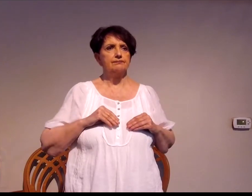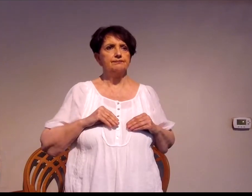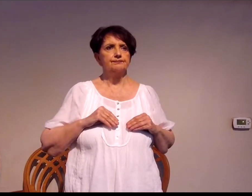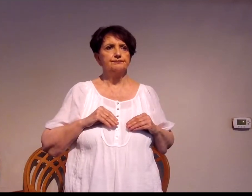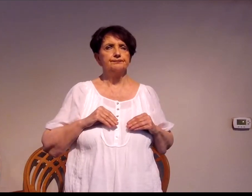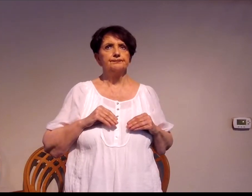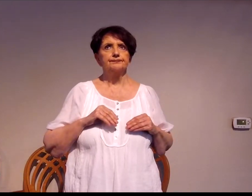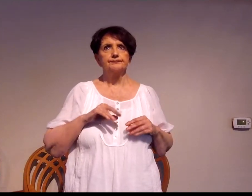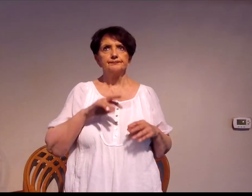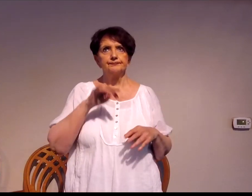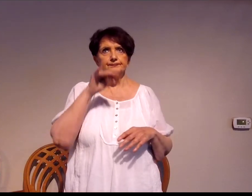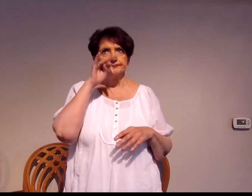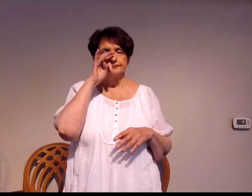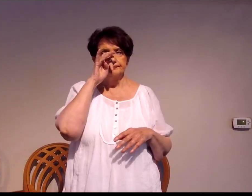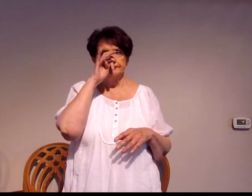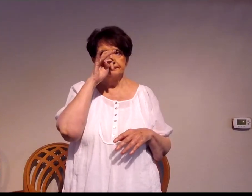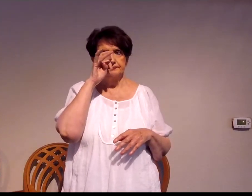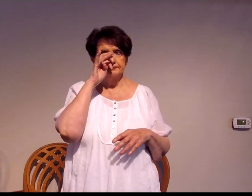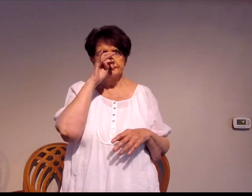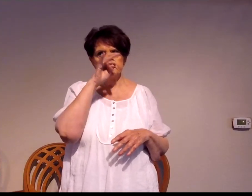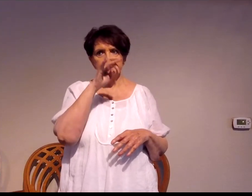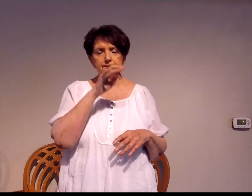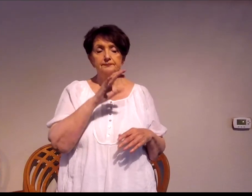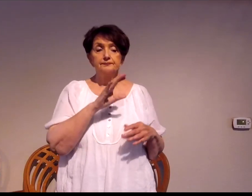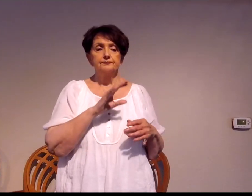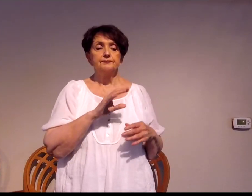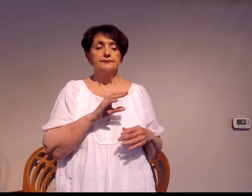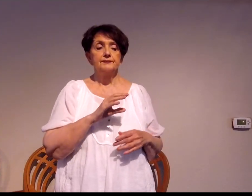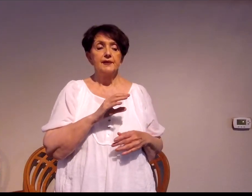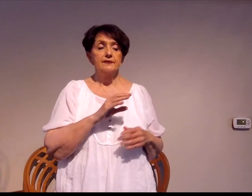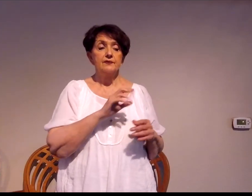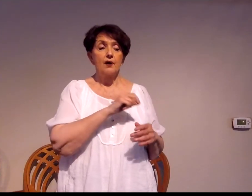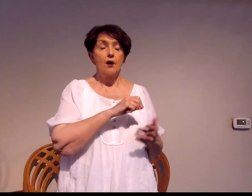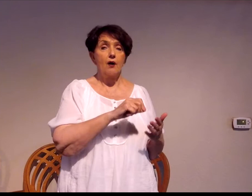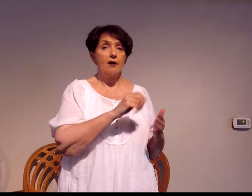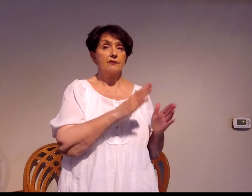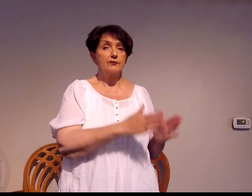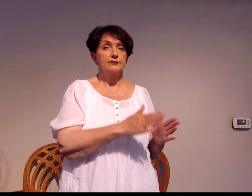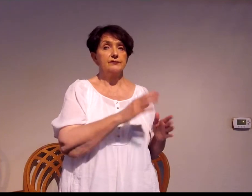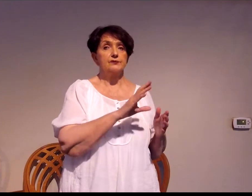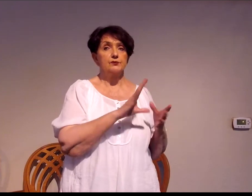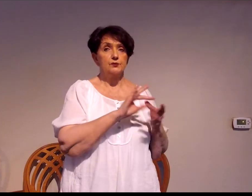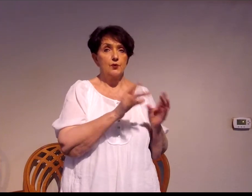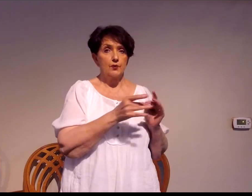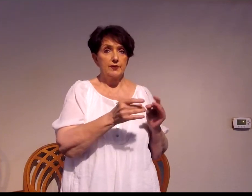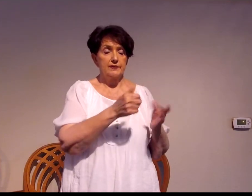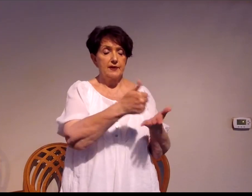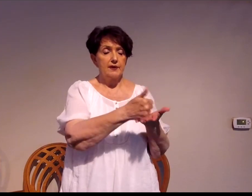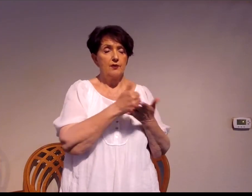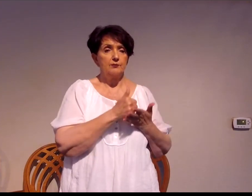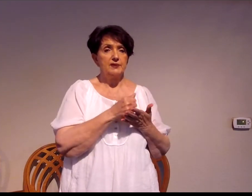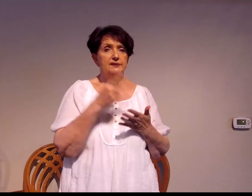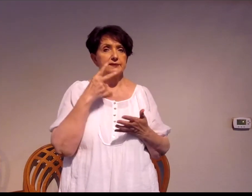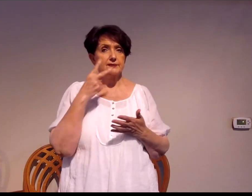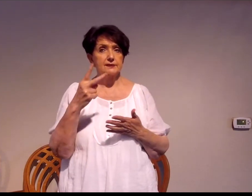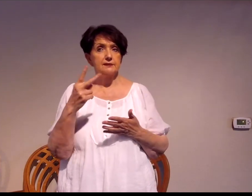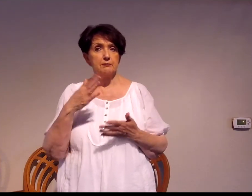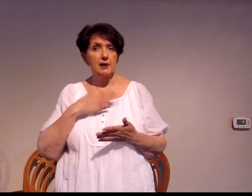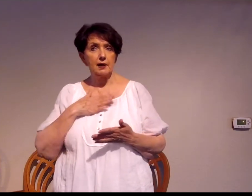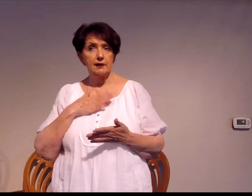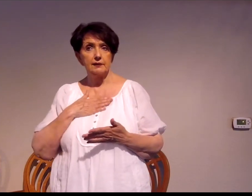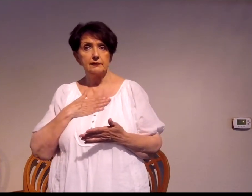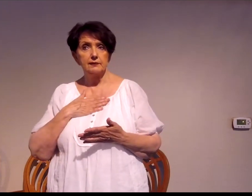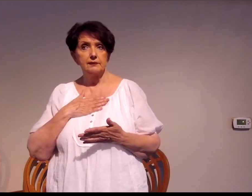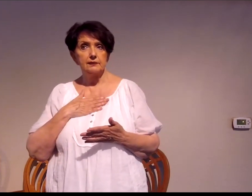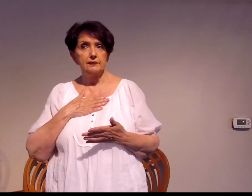You see, in the story she shares, Renee does, that helped me see mine. It sent